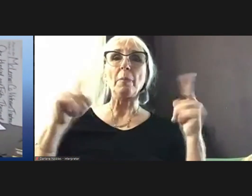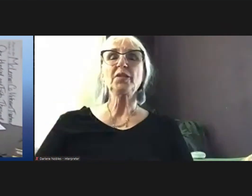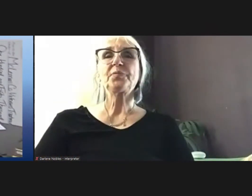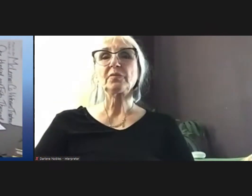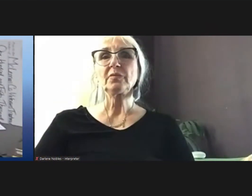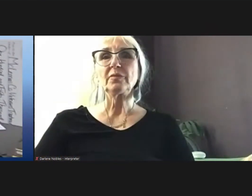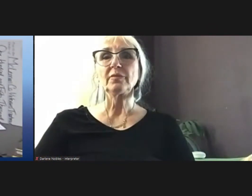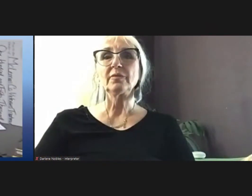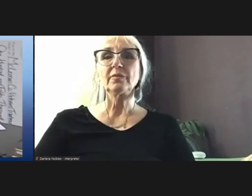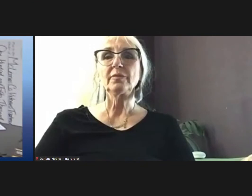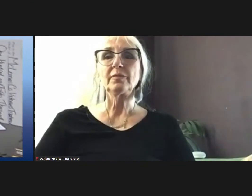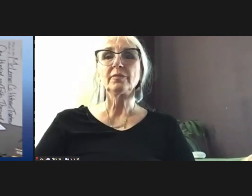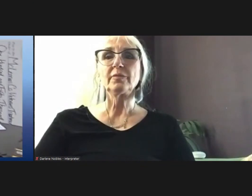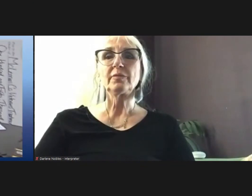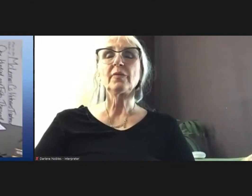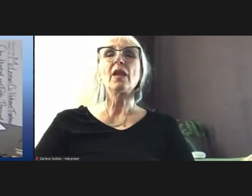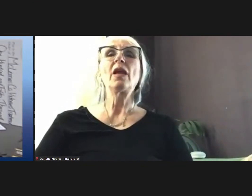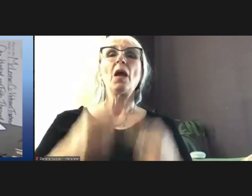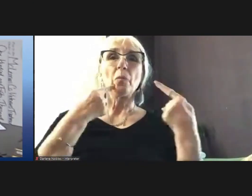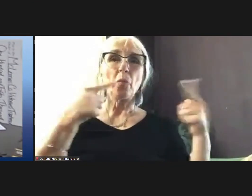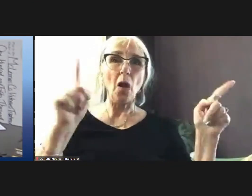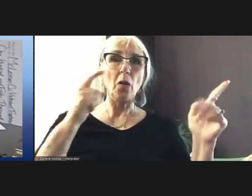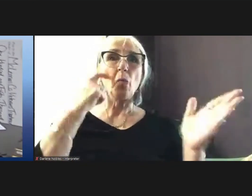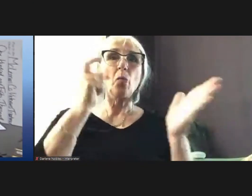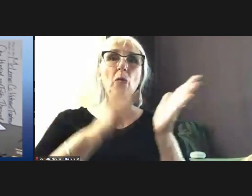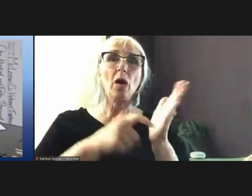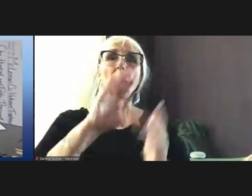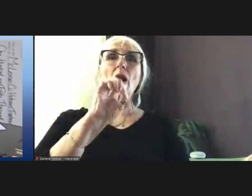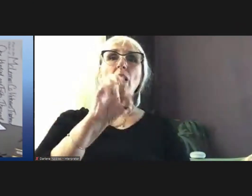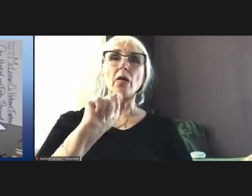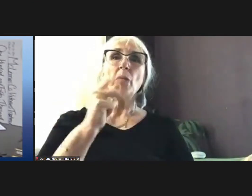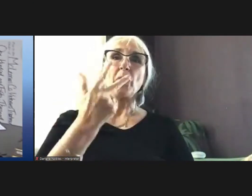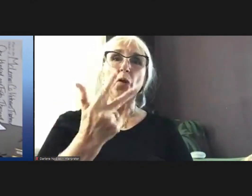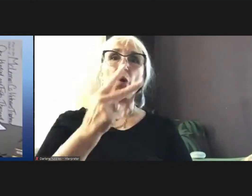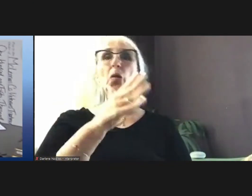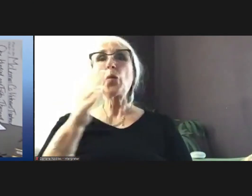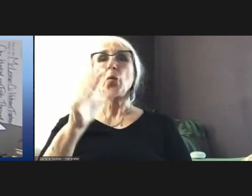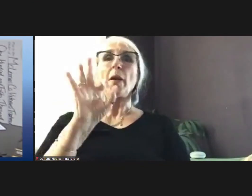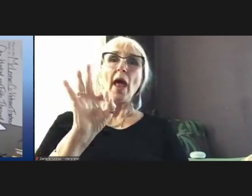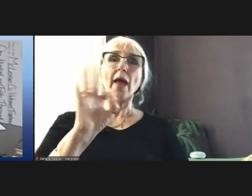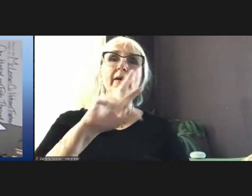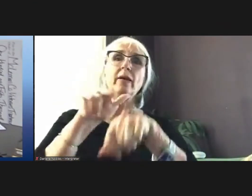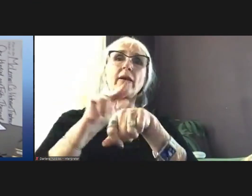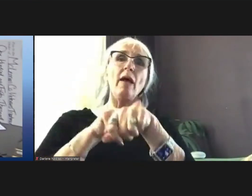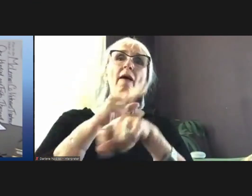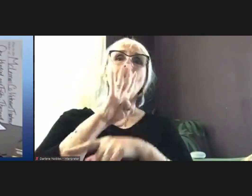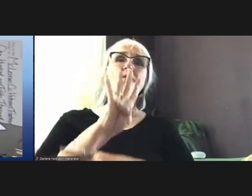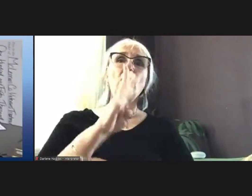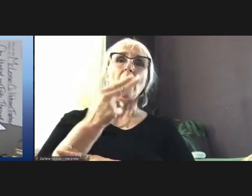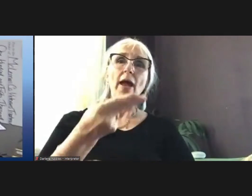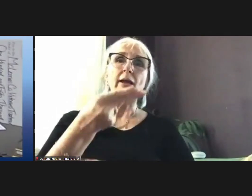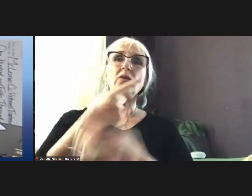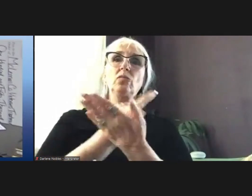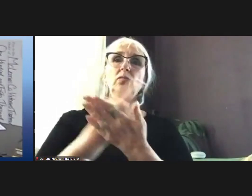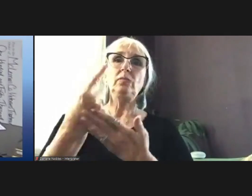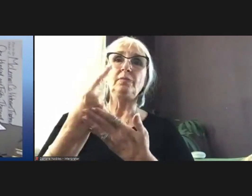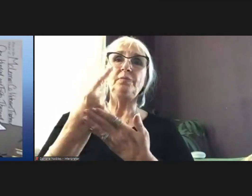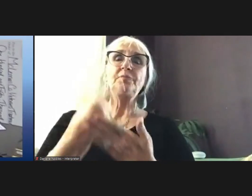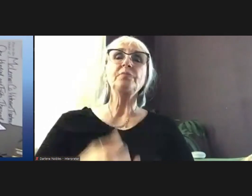We have a proclamation recognizing October 3rd through the 9th as National 4-H Week.